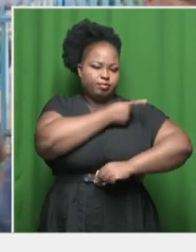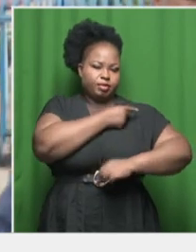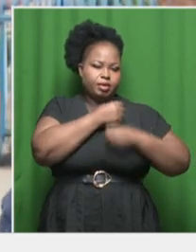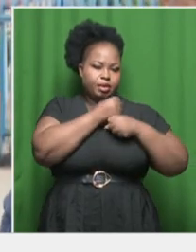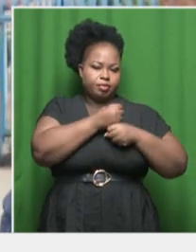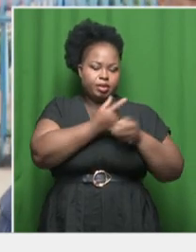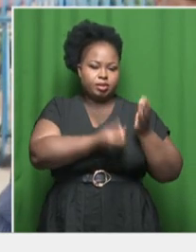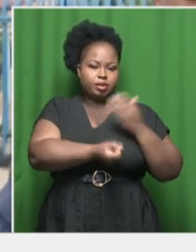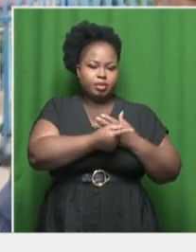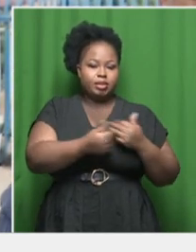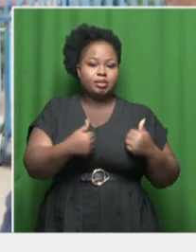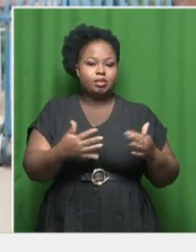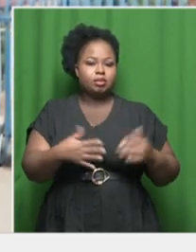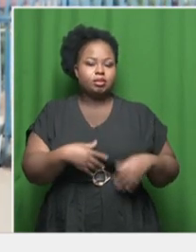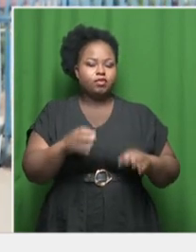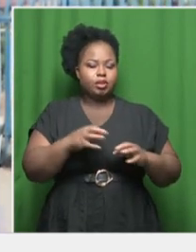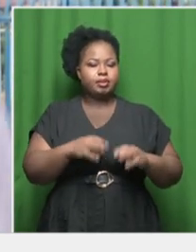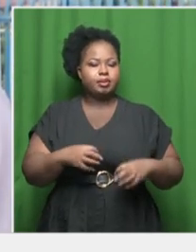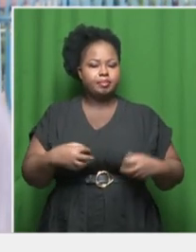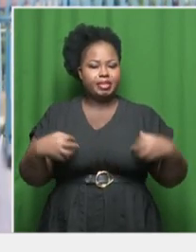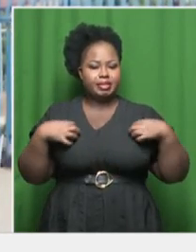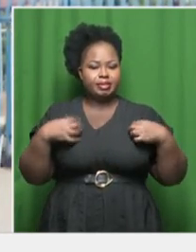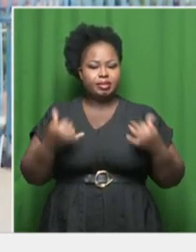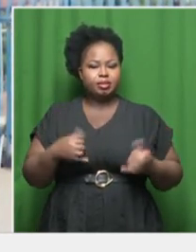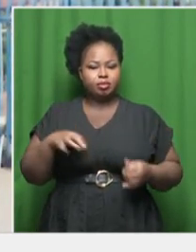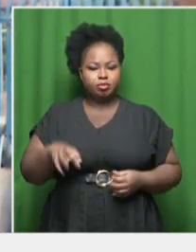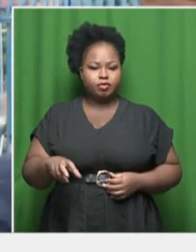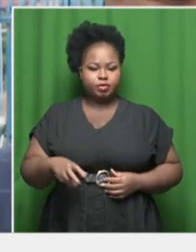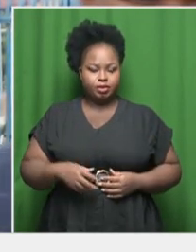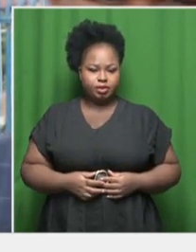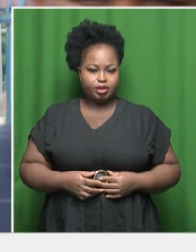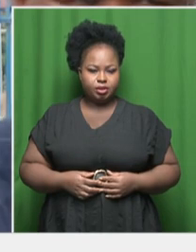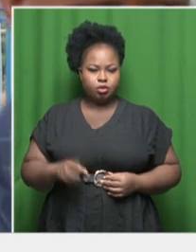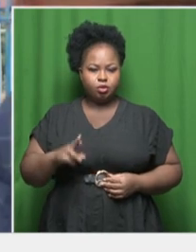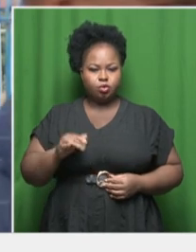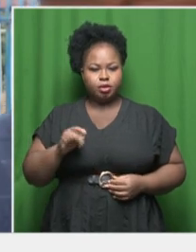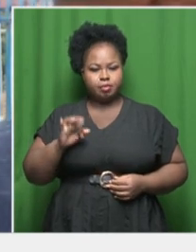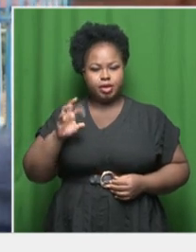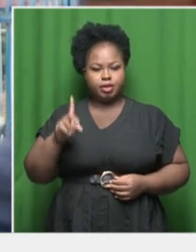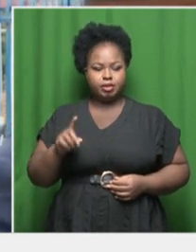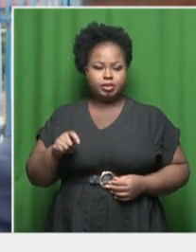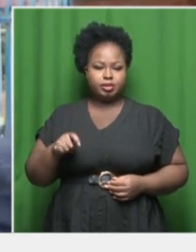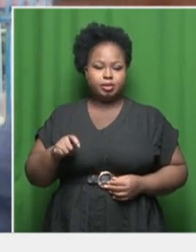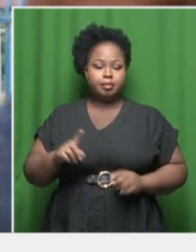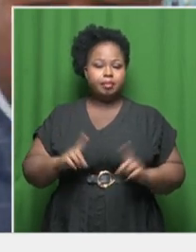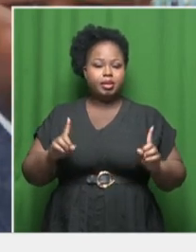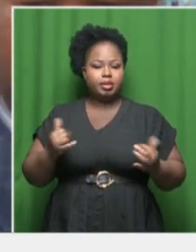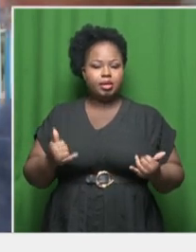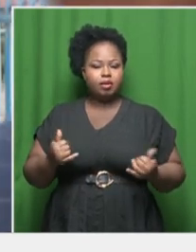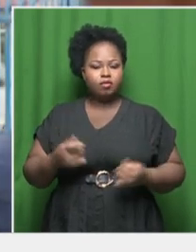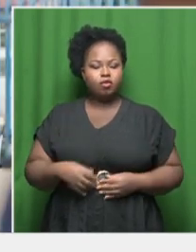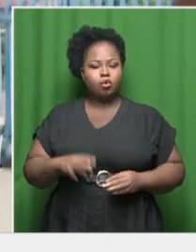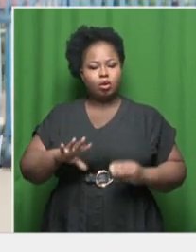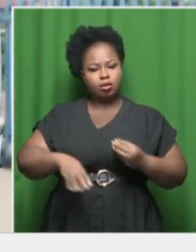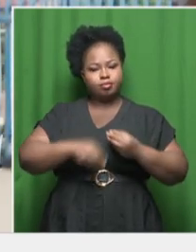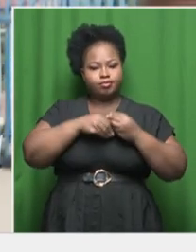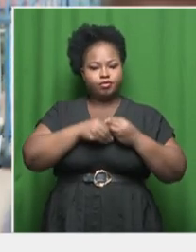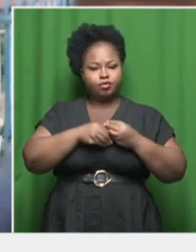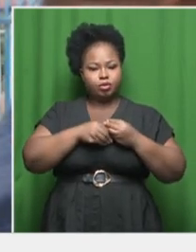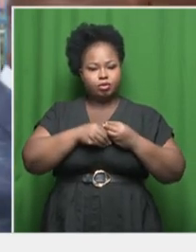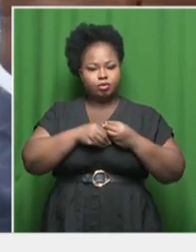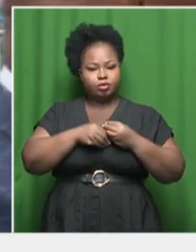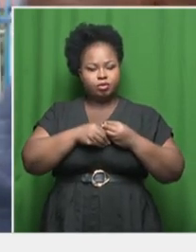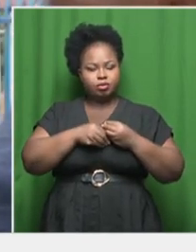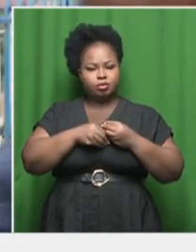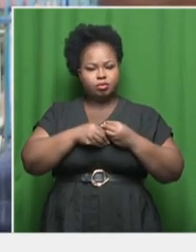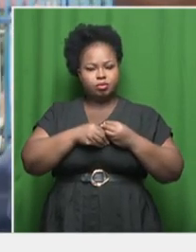campaign that's kicking off against measles here in the province, of course, at the Roodepan at the moment. But they're not only giving the booster shot for measles,